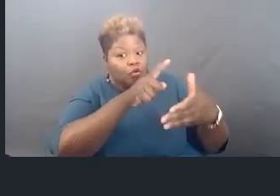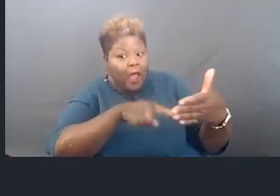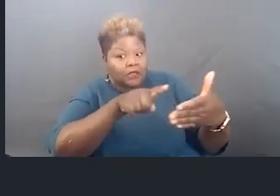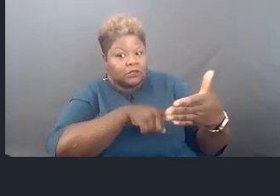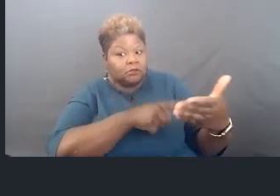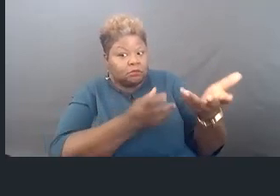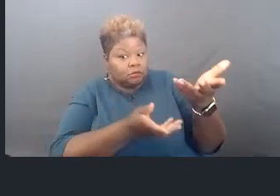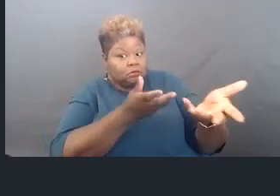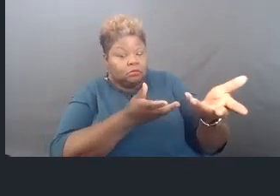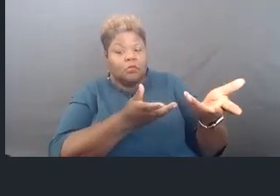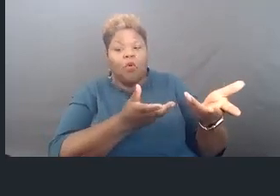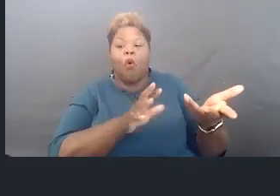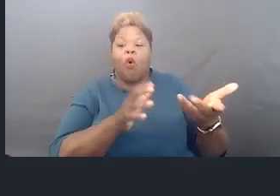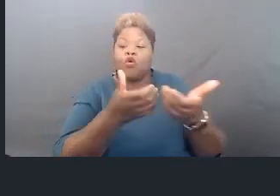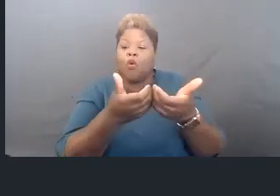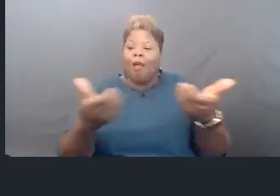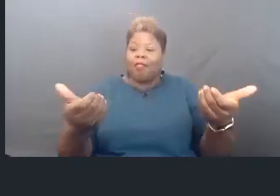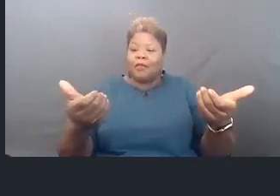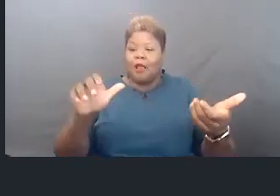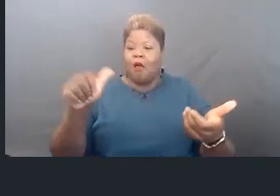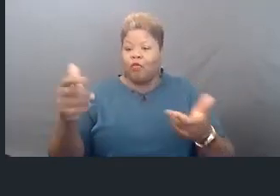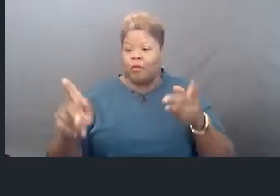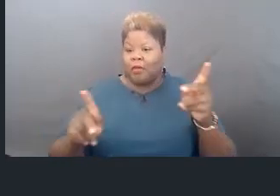with. Otherwise, you will alienate others.